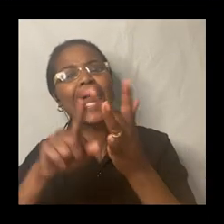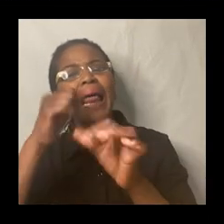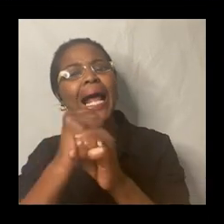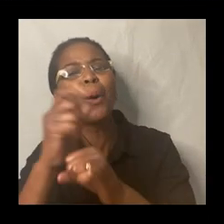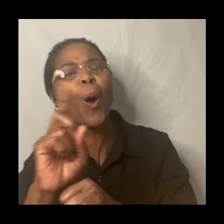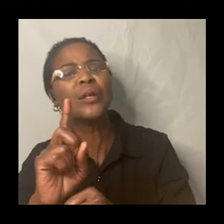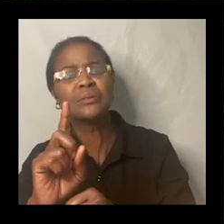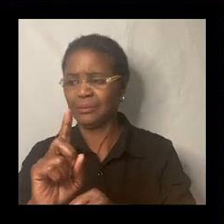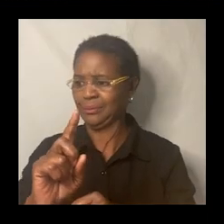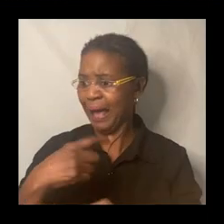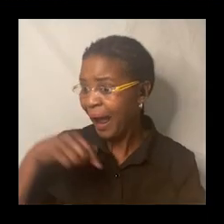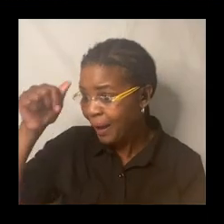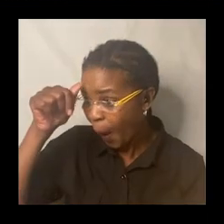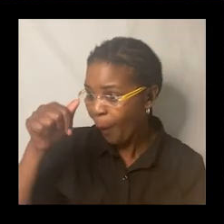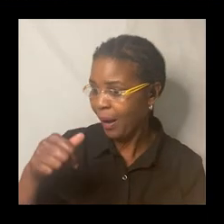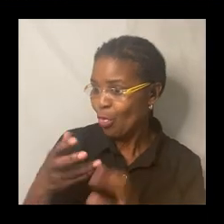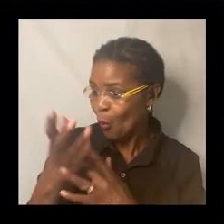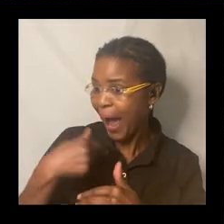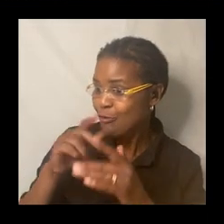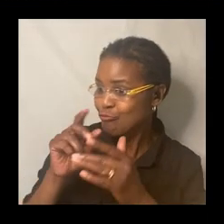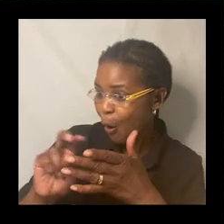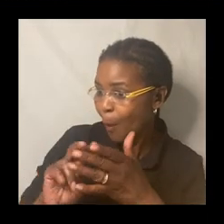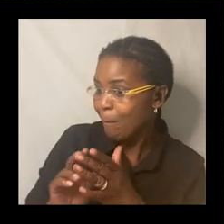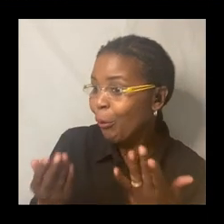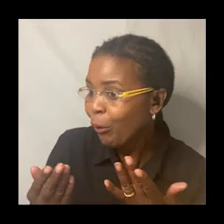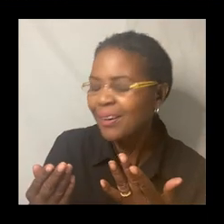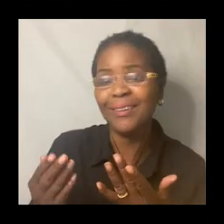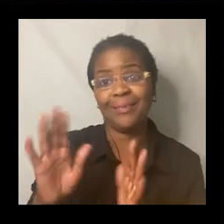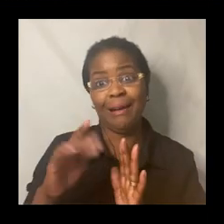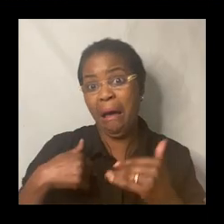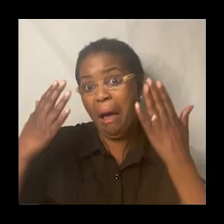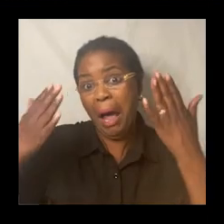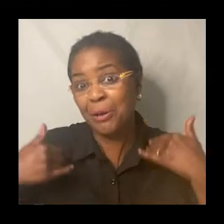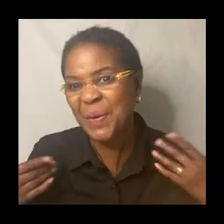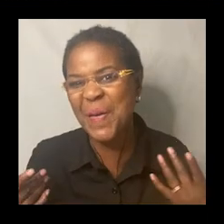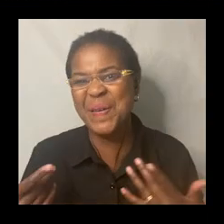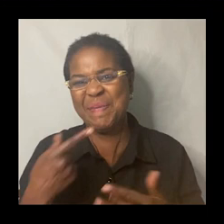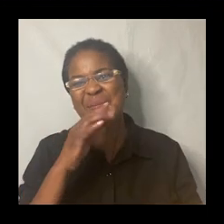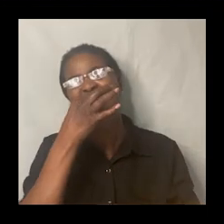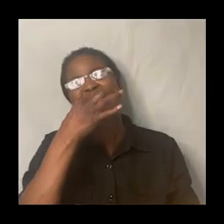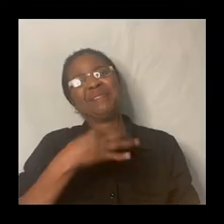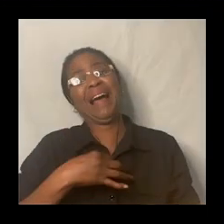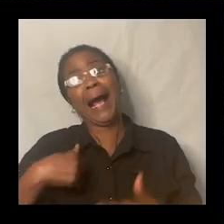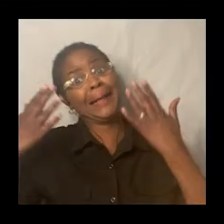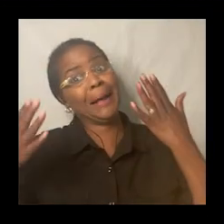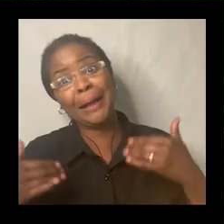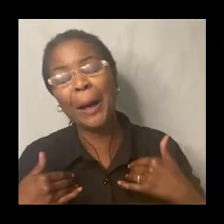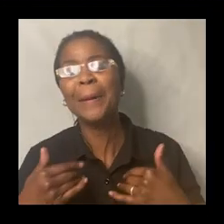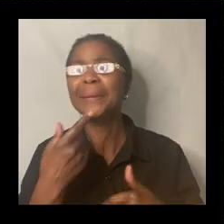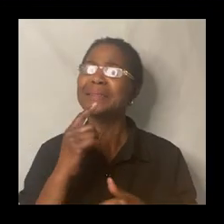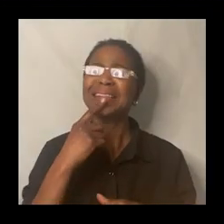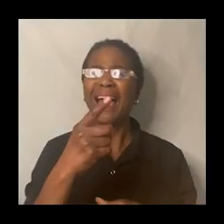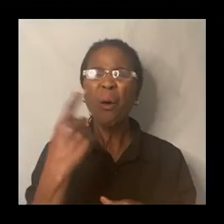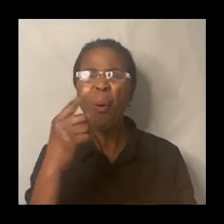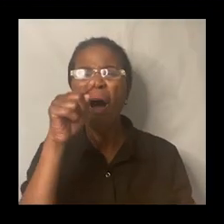actually, you know, you expect I should know because I wrote the book. But I don't. And in the end, they keep on saying to Skellig, what are you? Who are